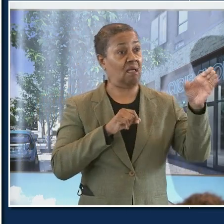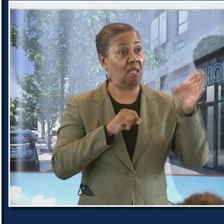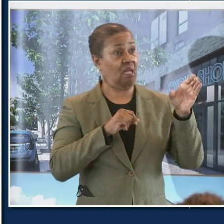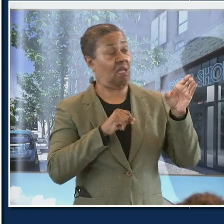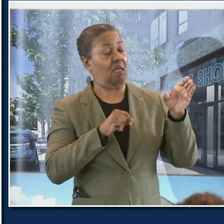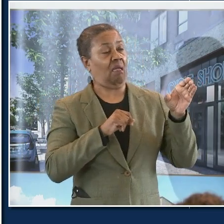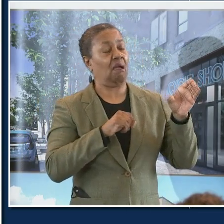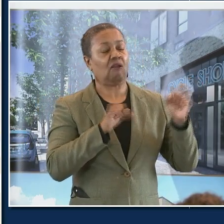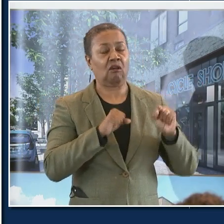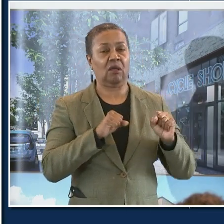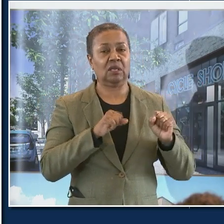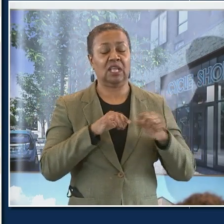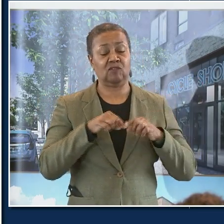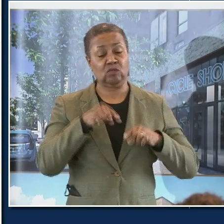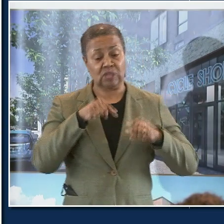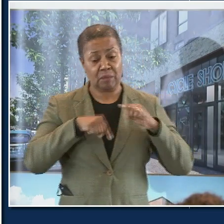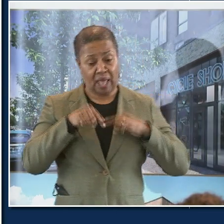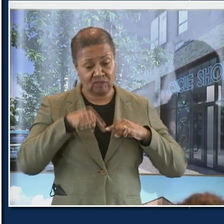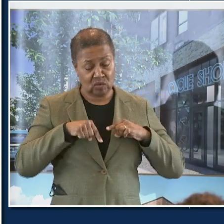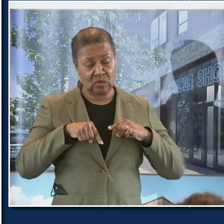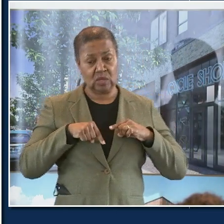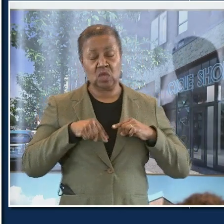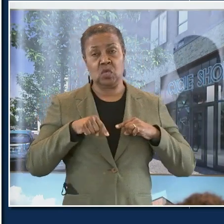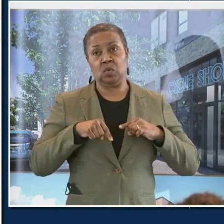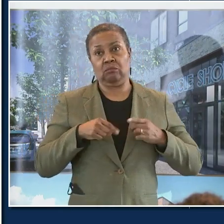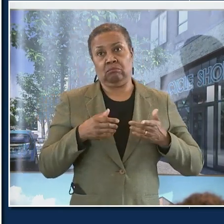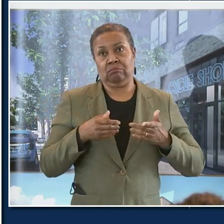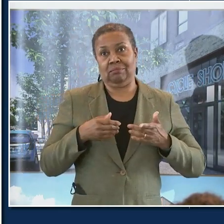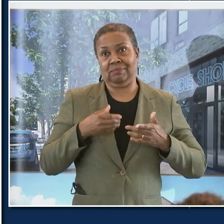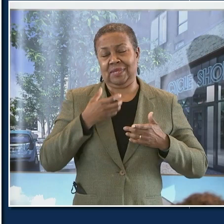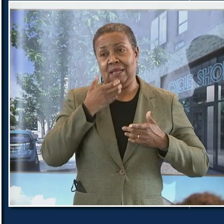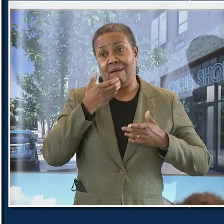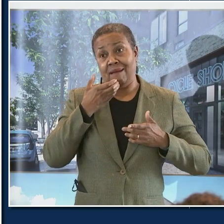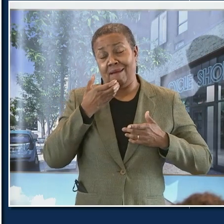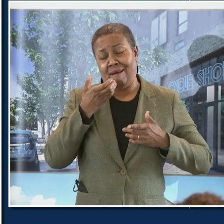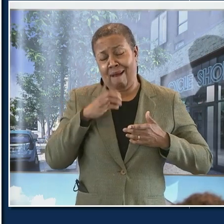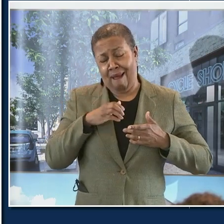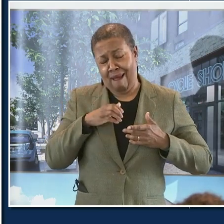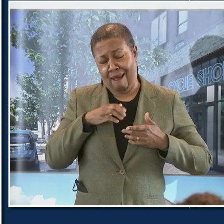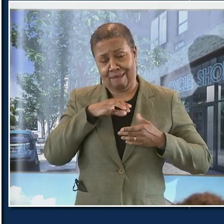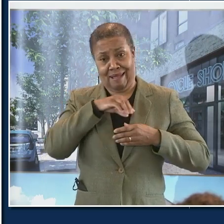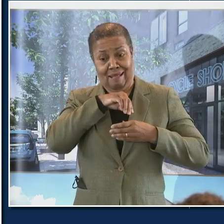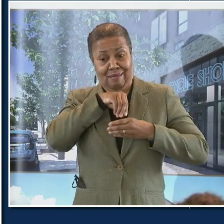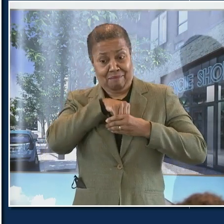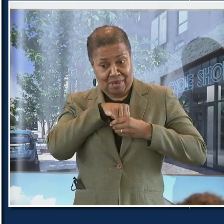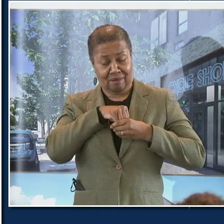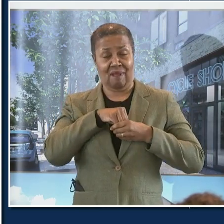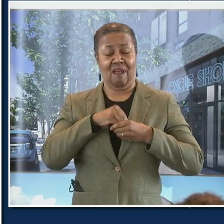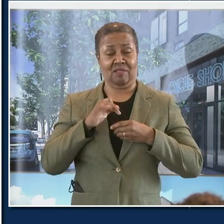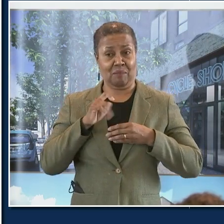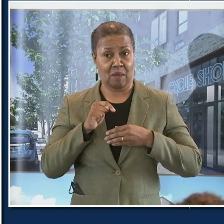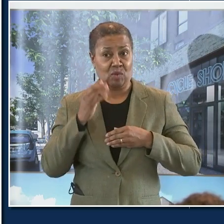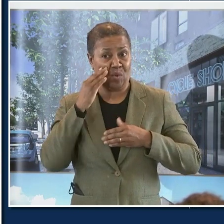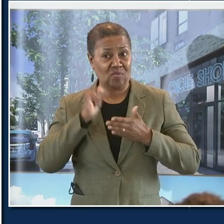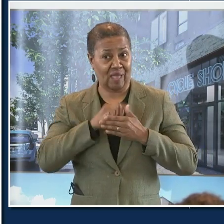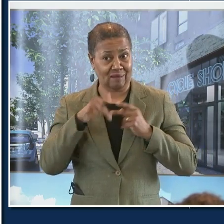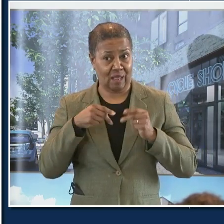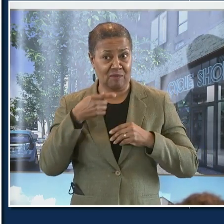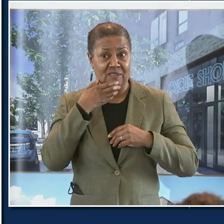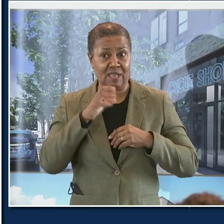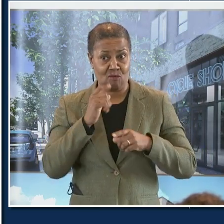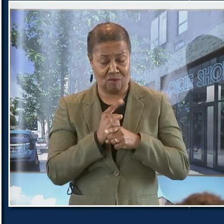if you step back a couple feet, you can almost sleep on the floor because the heat was so good. Some of us know about that Project Heat, right?